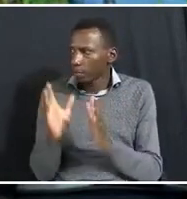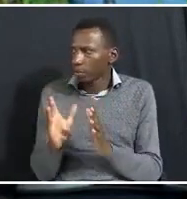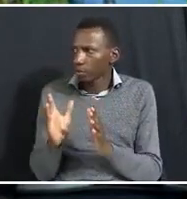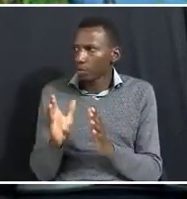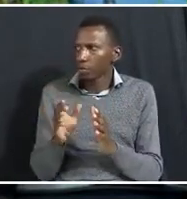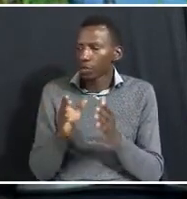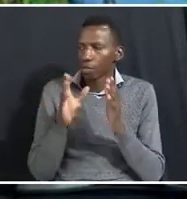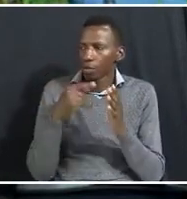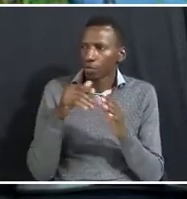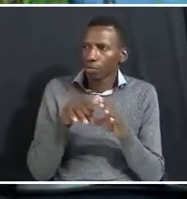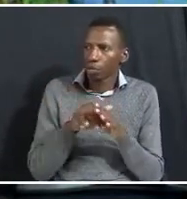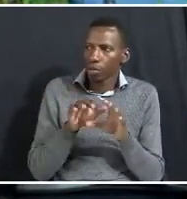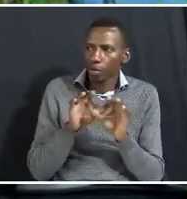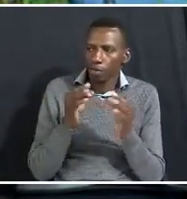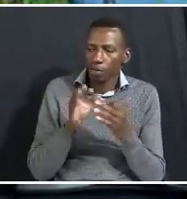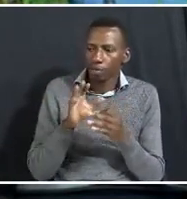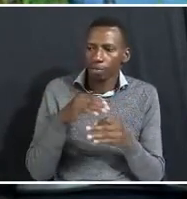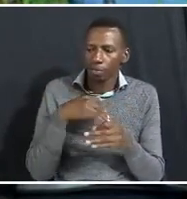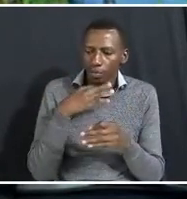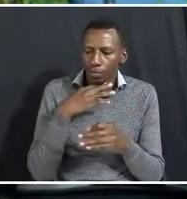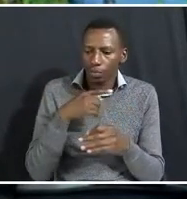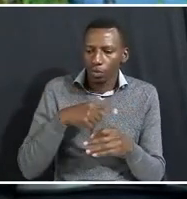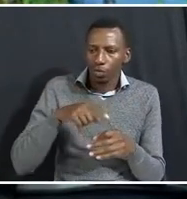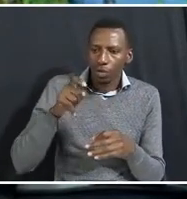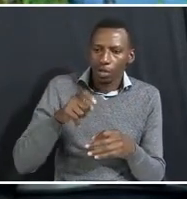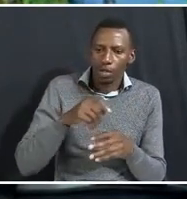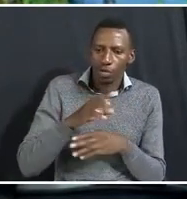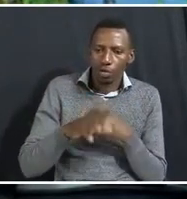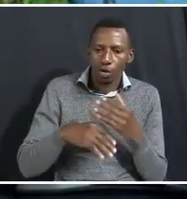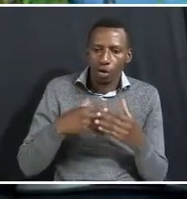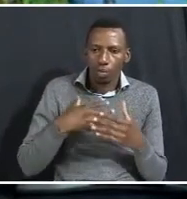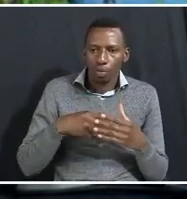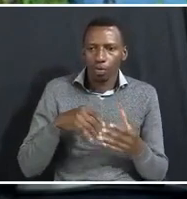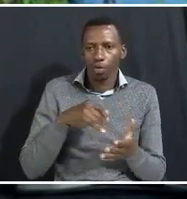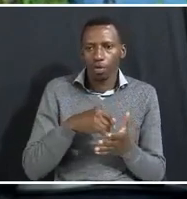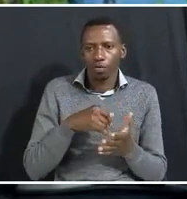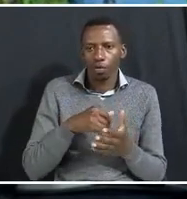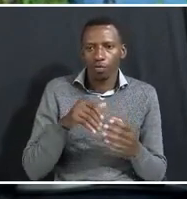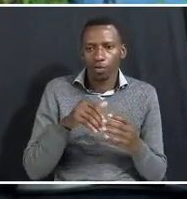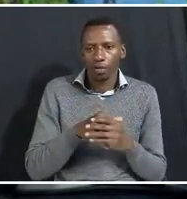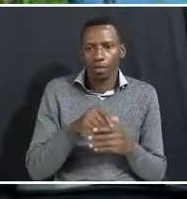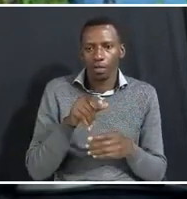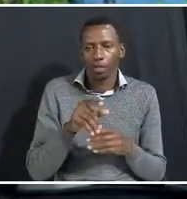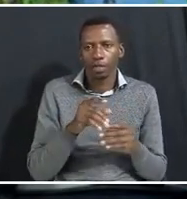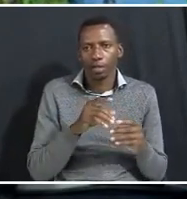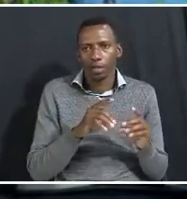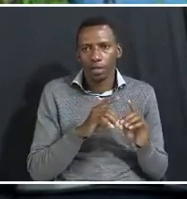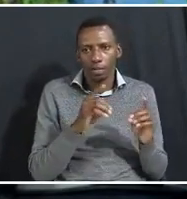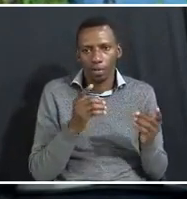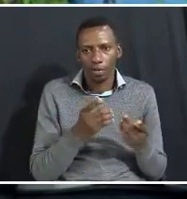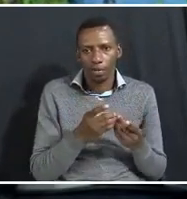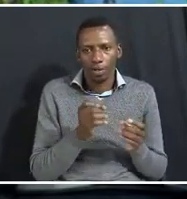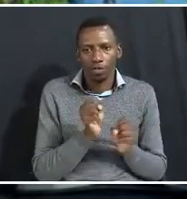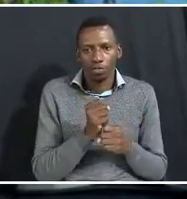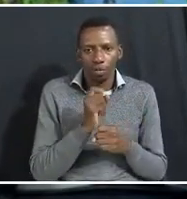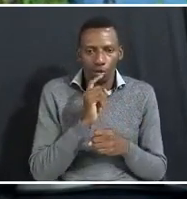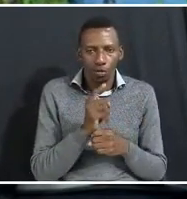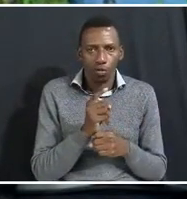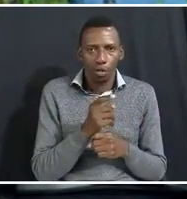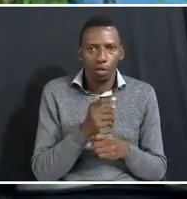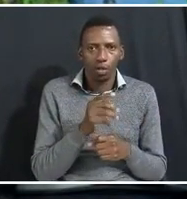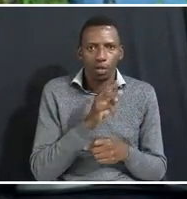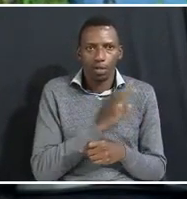to a bereaved person. So we need everybody to be involved in deaconate department in order to ensure that the